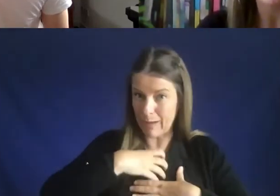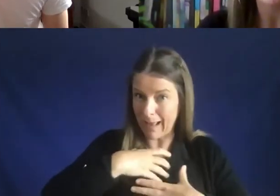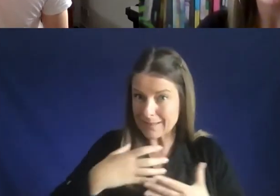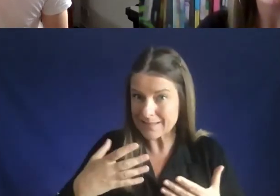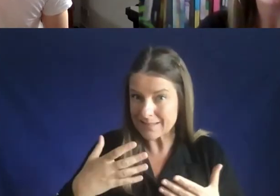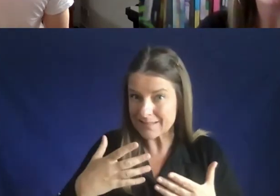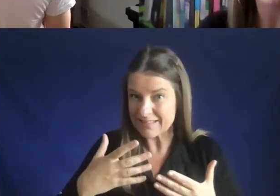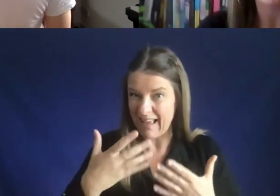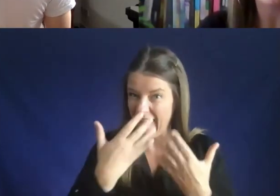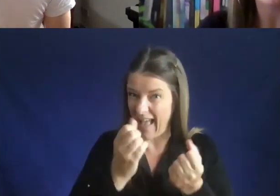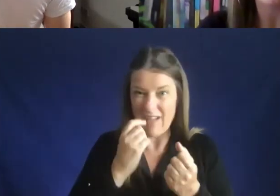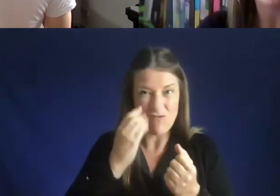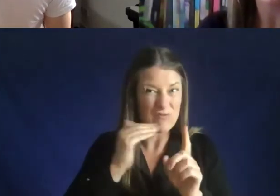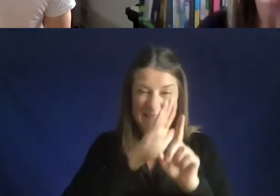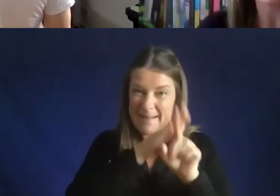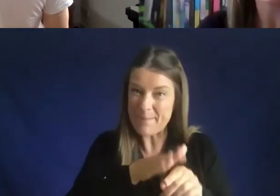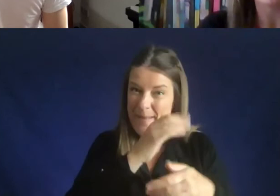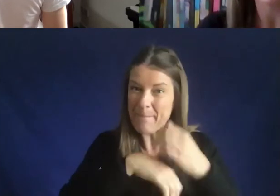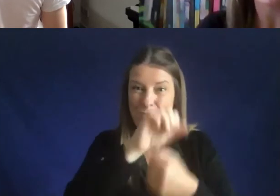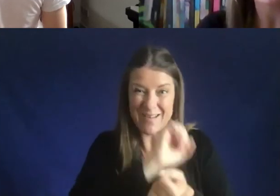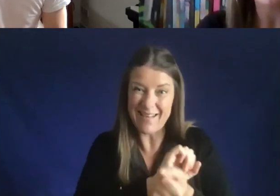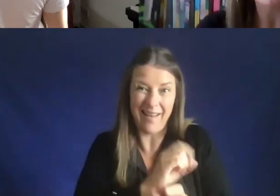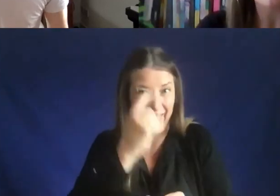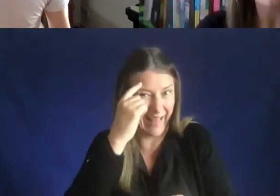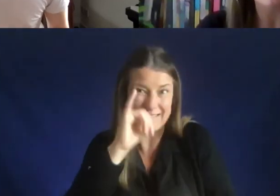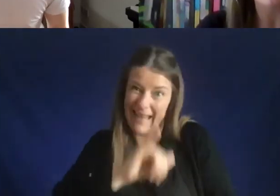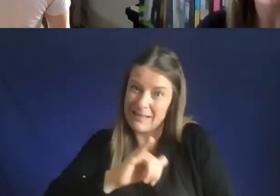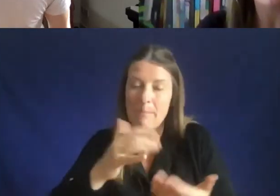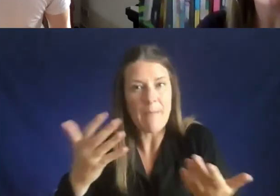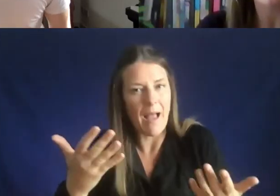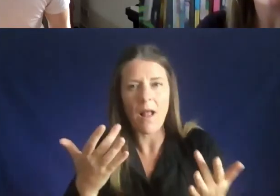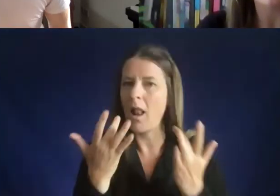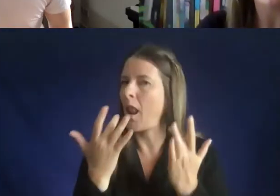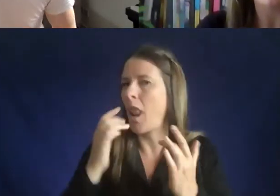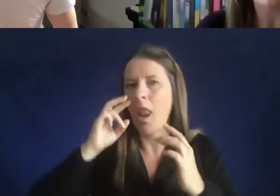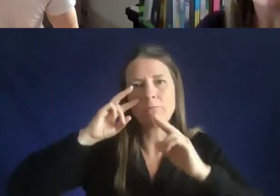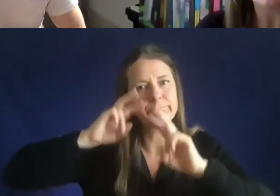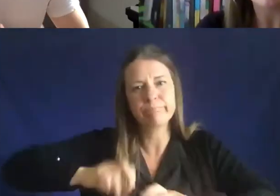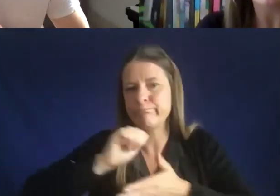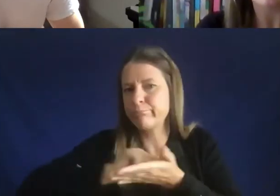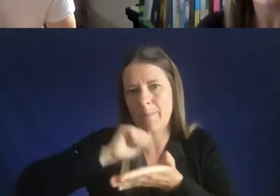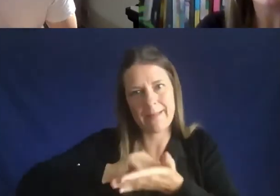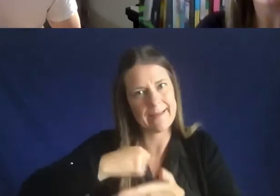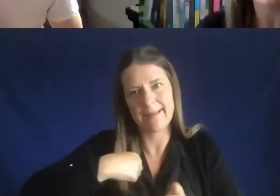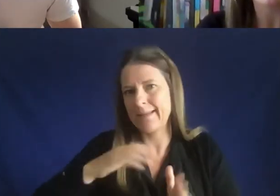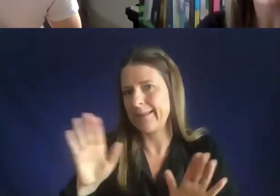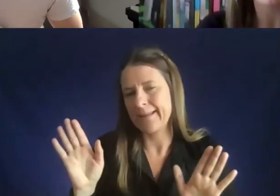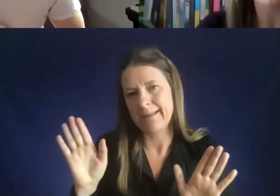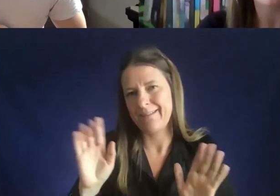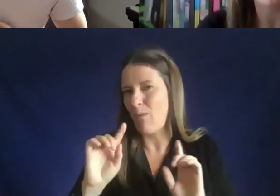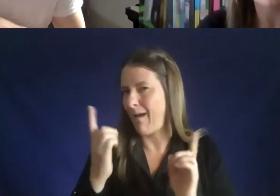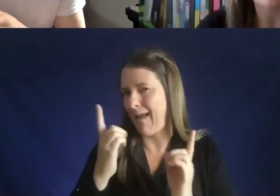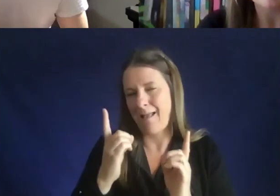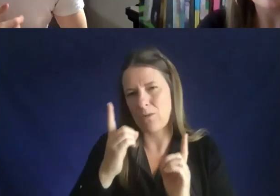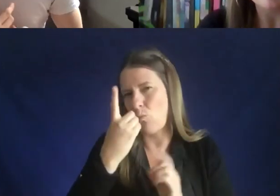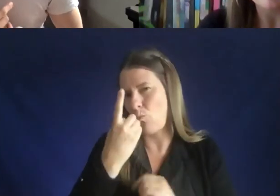I think that I also need to do the reading around it, because I feel like, yeah, we've looked at